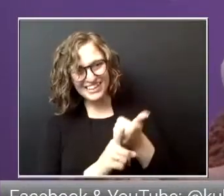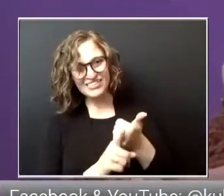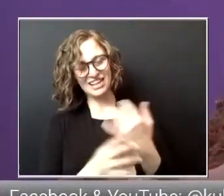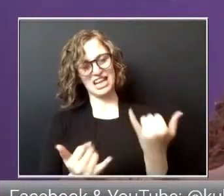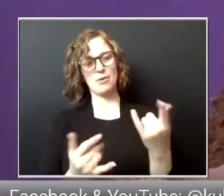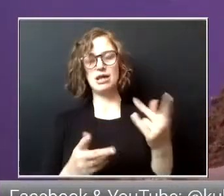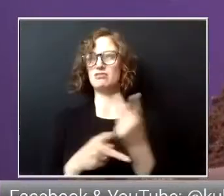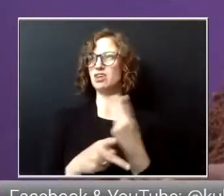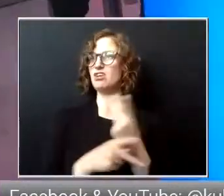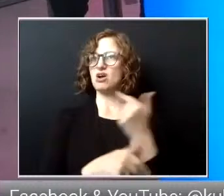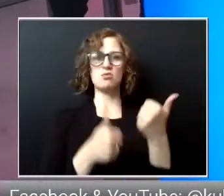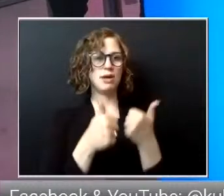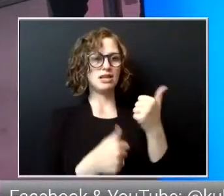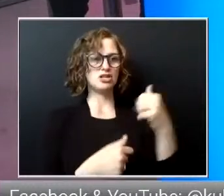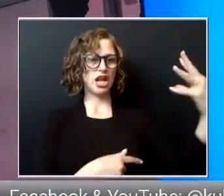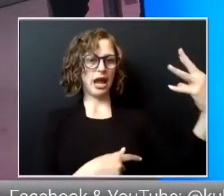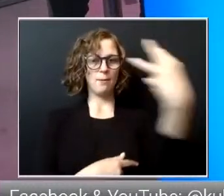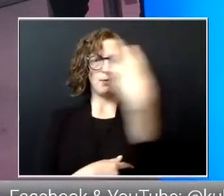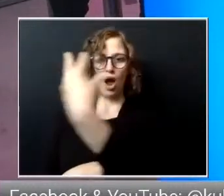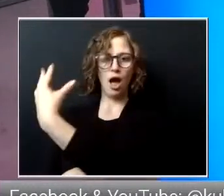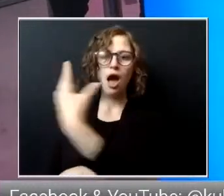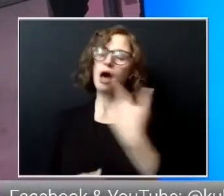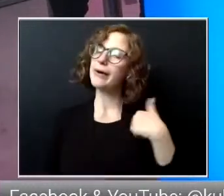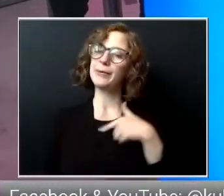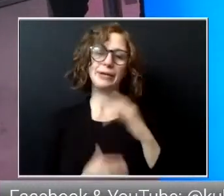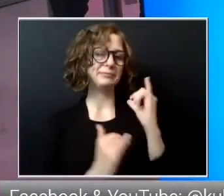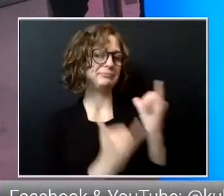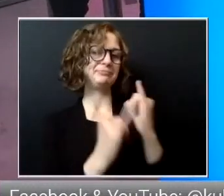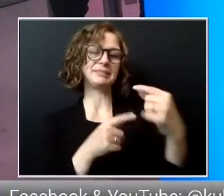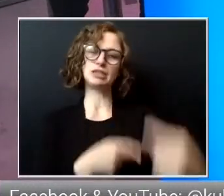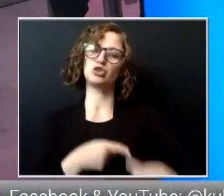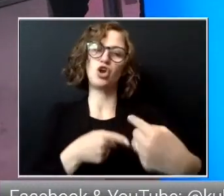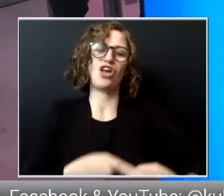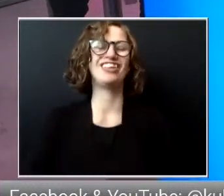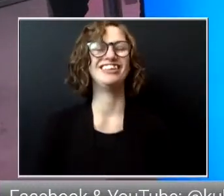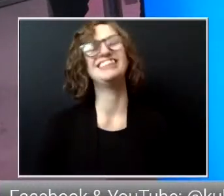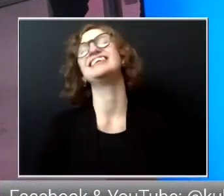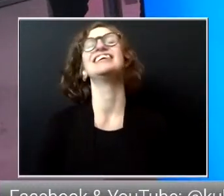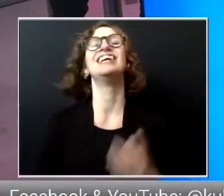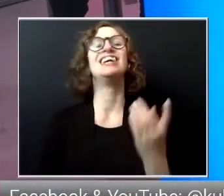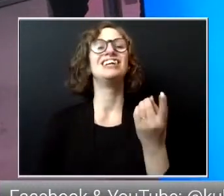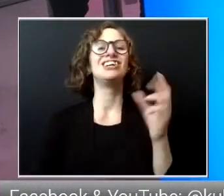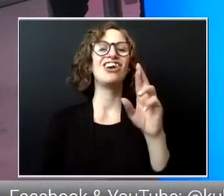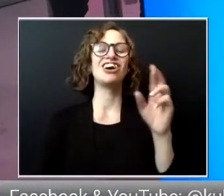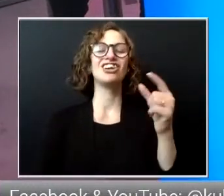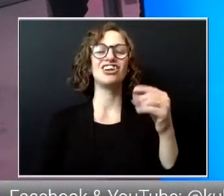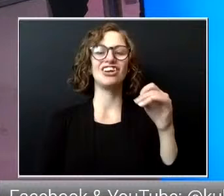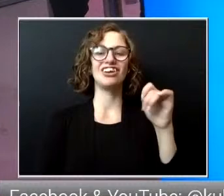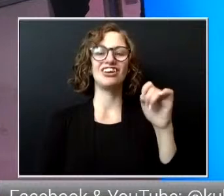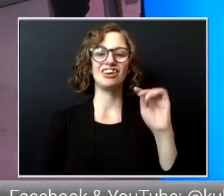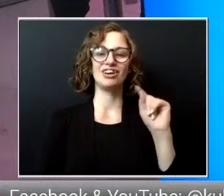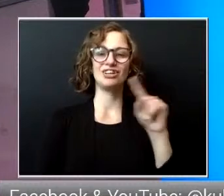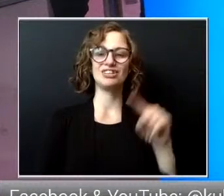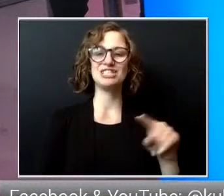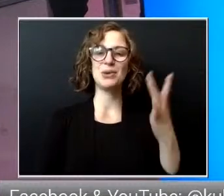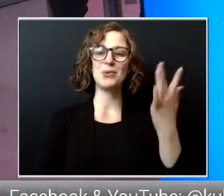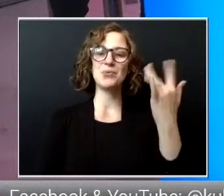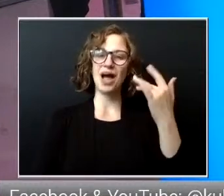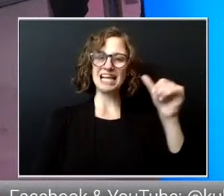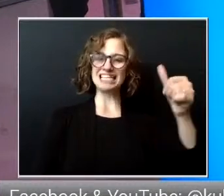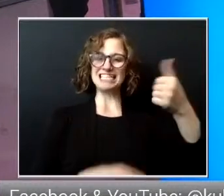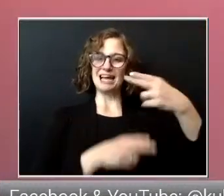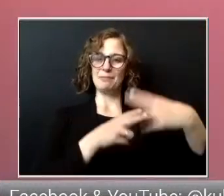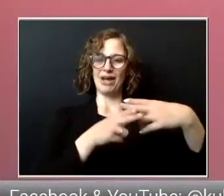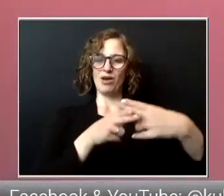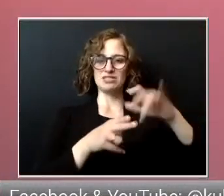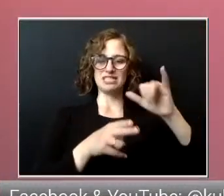at. Don't worry, none of us can figure that out either. Dr. Gertz, why is 10 pounds the magical weight to reach to undergo surgery?